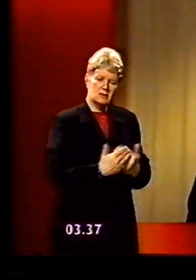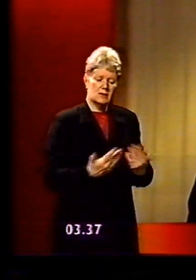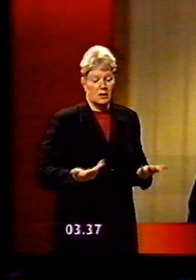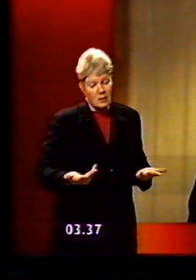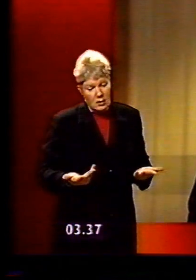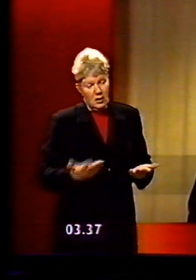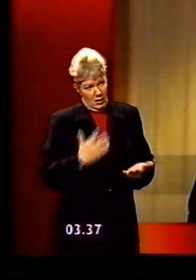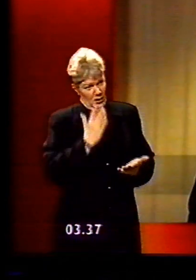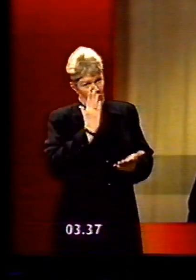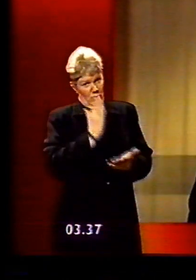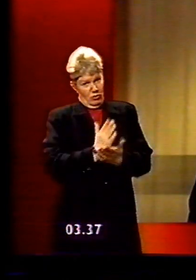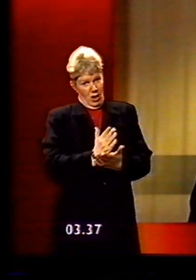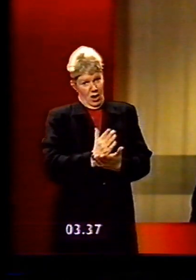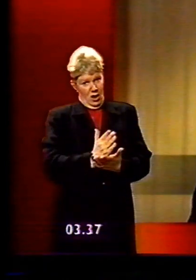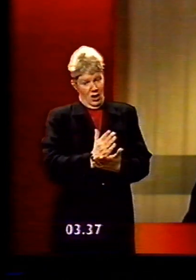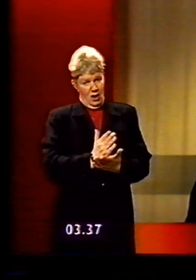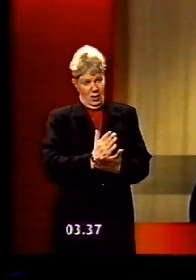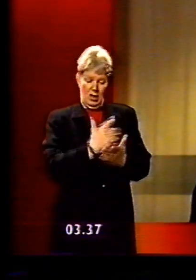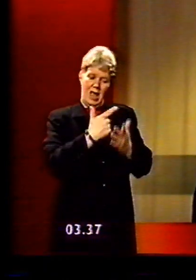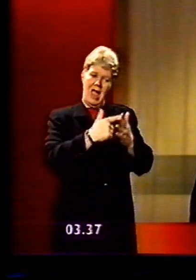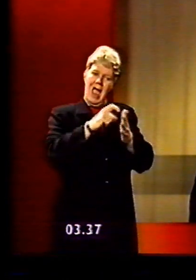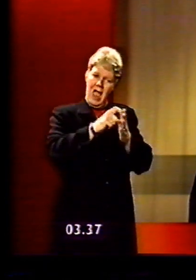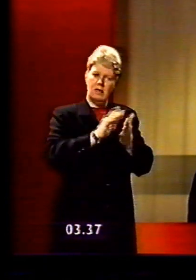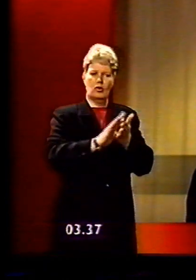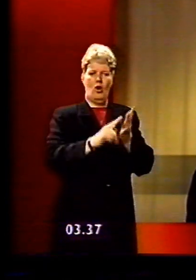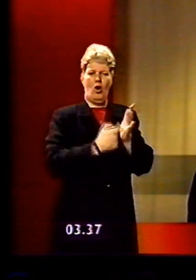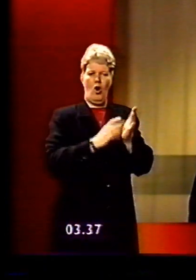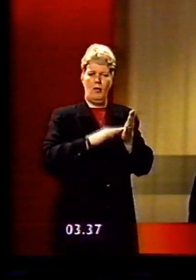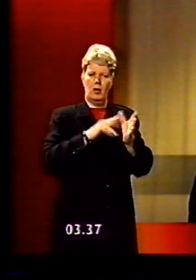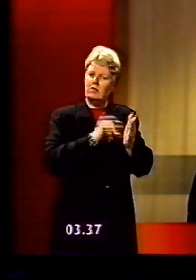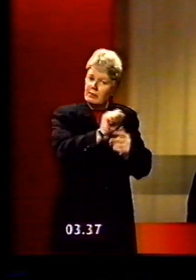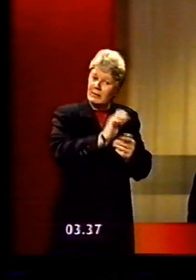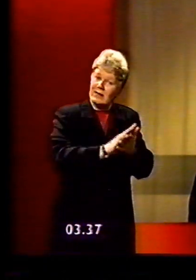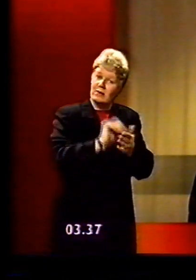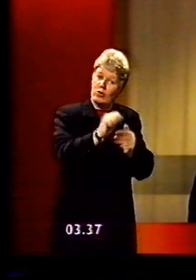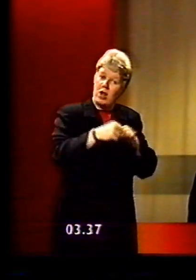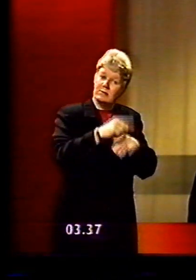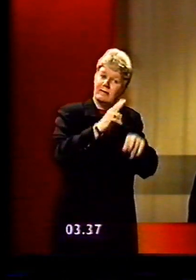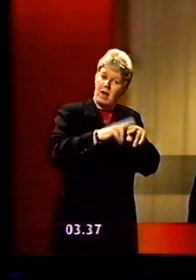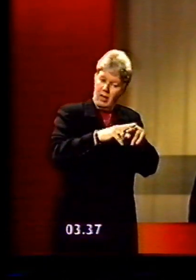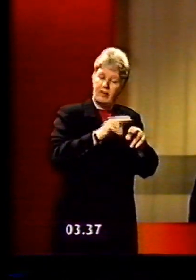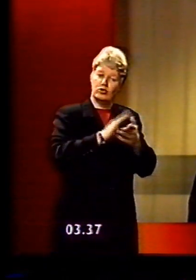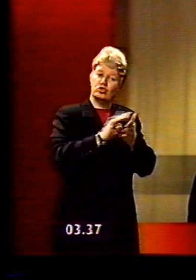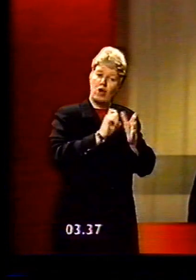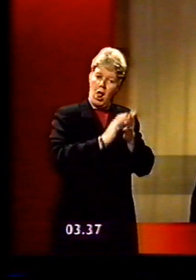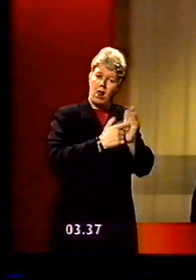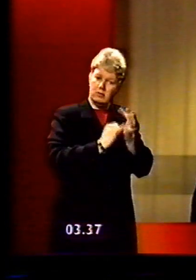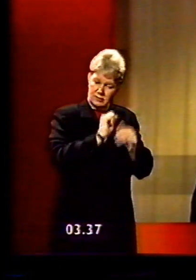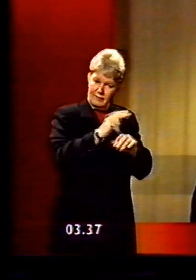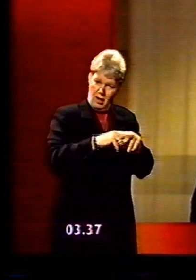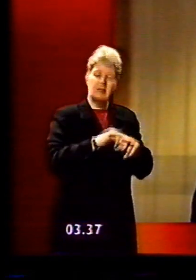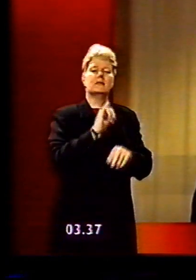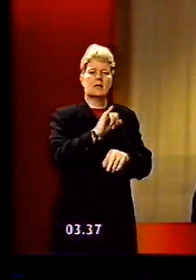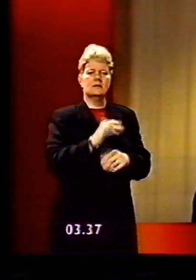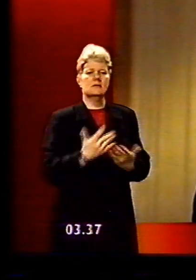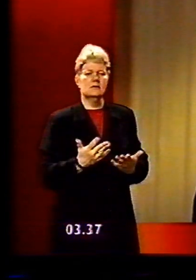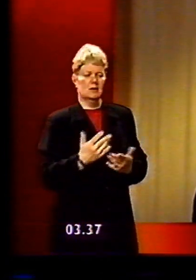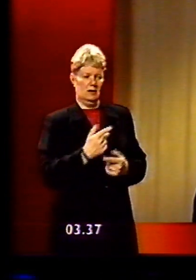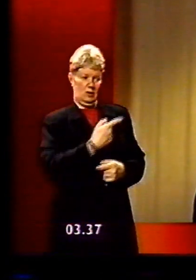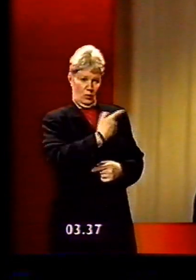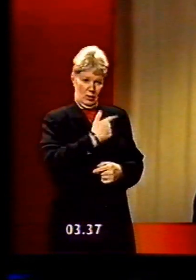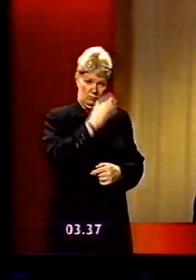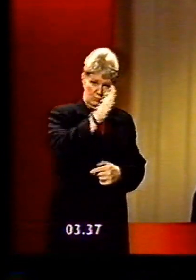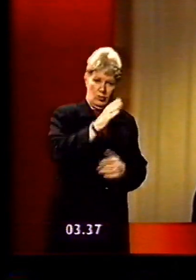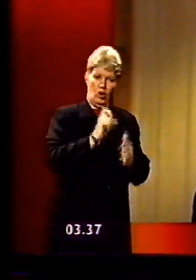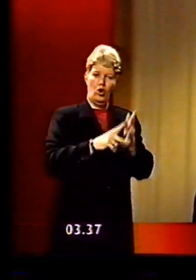Well, honestly, Ed Horman was leading the charge. Charles's father? Yes. Initially, when we went to Congress,